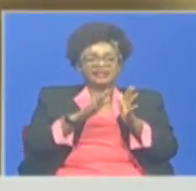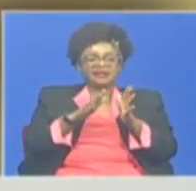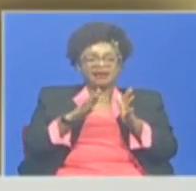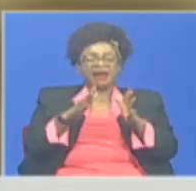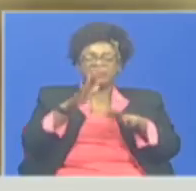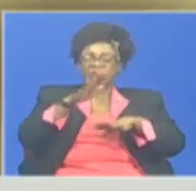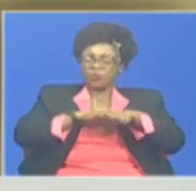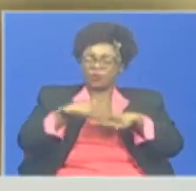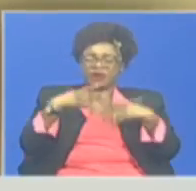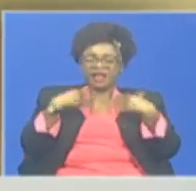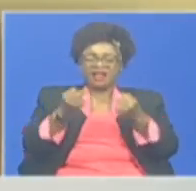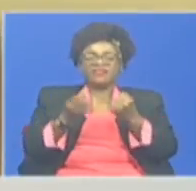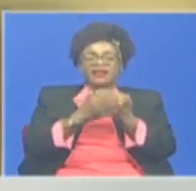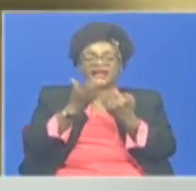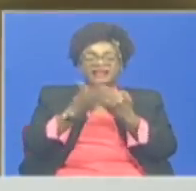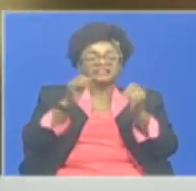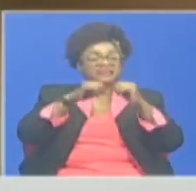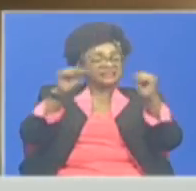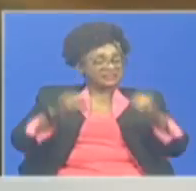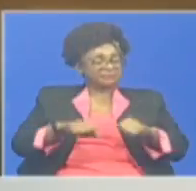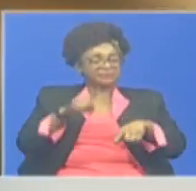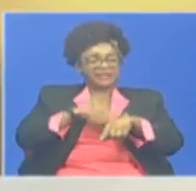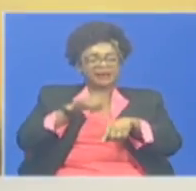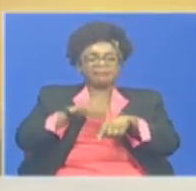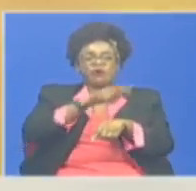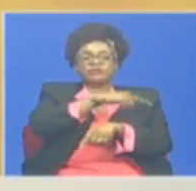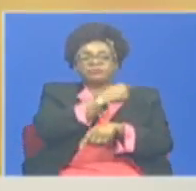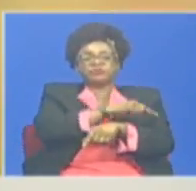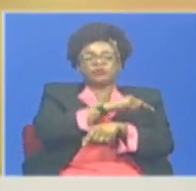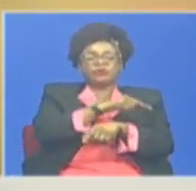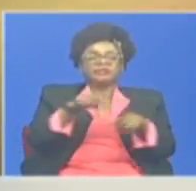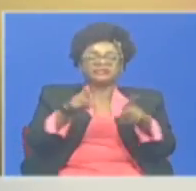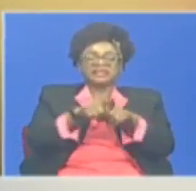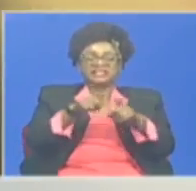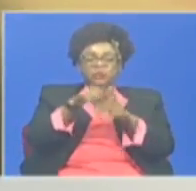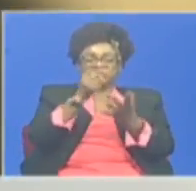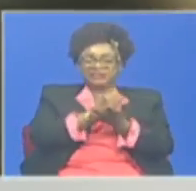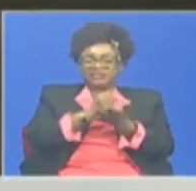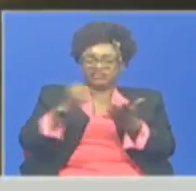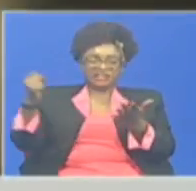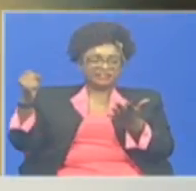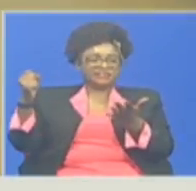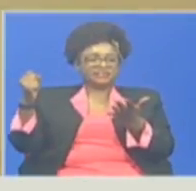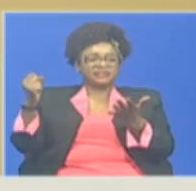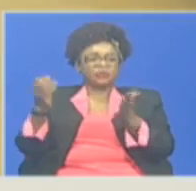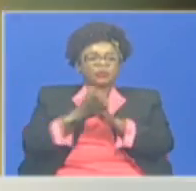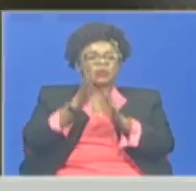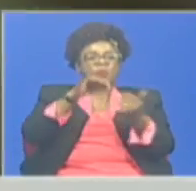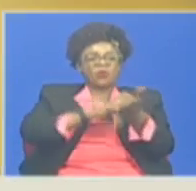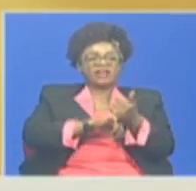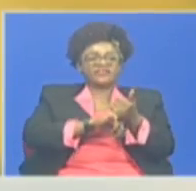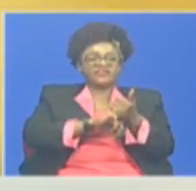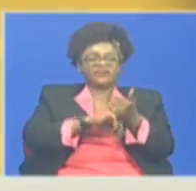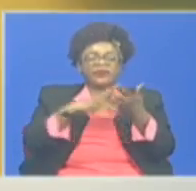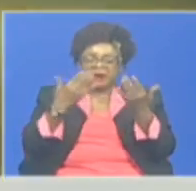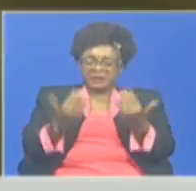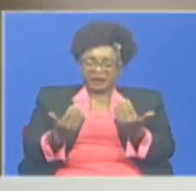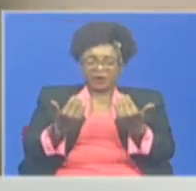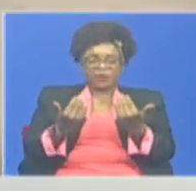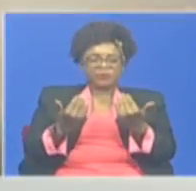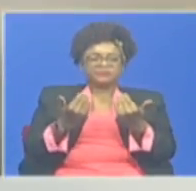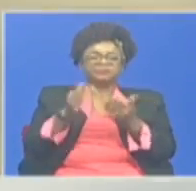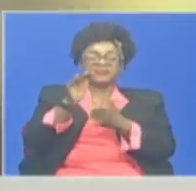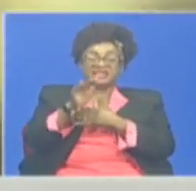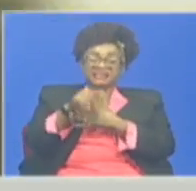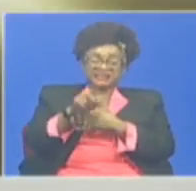that cared for him while in hospital. As he was discharged into the arms of his wife, he is now looking up to them to continue